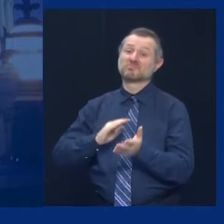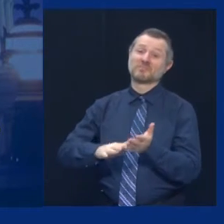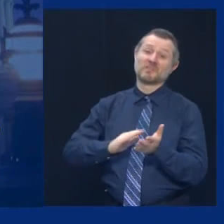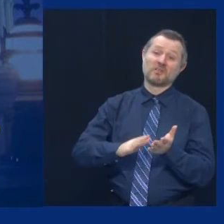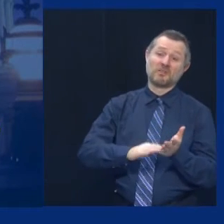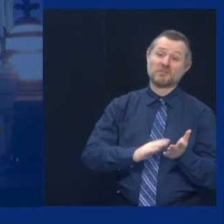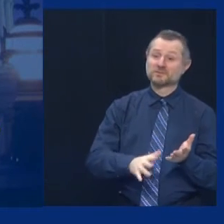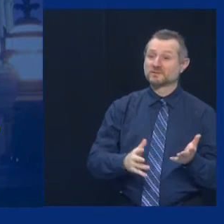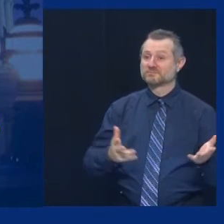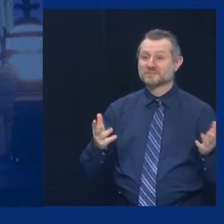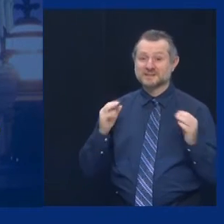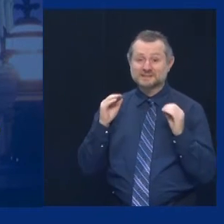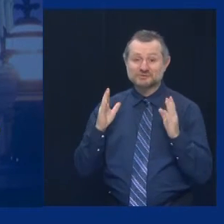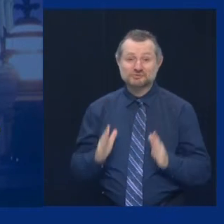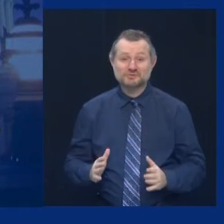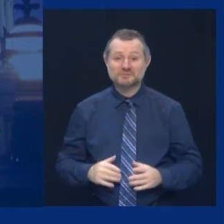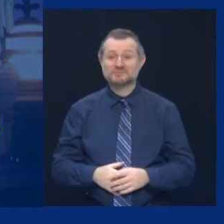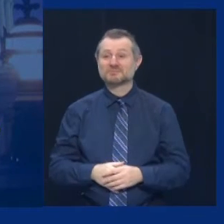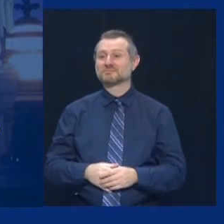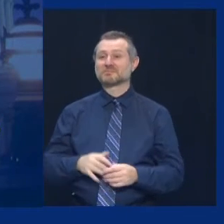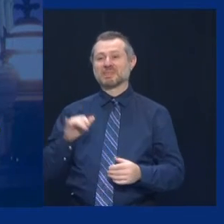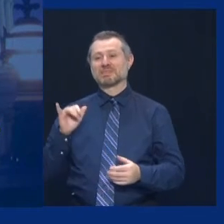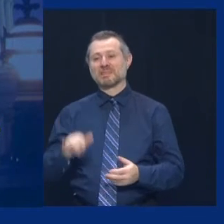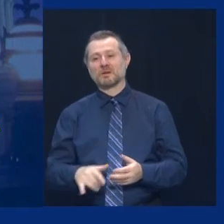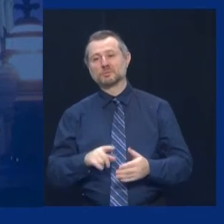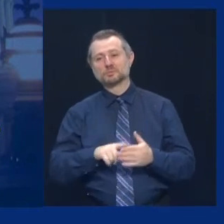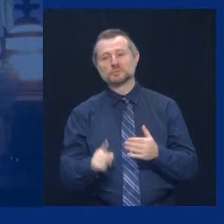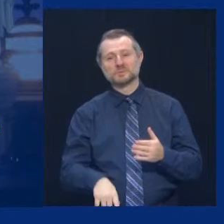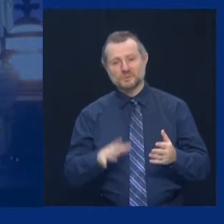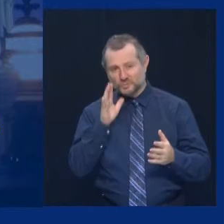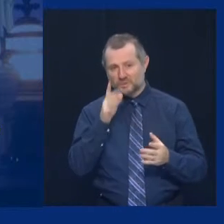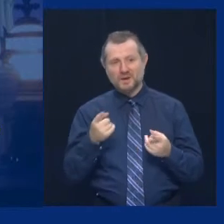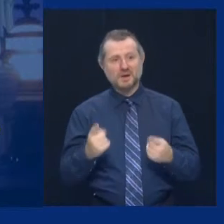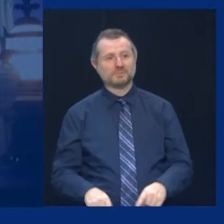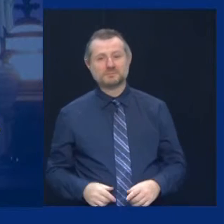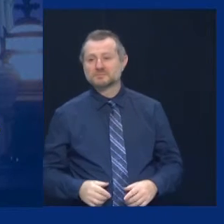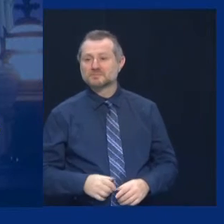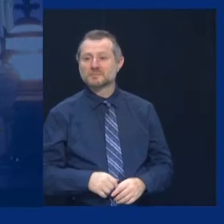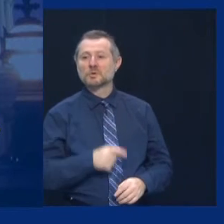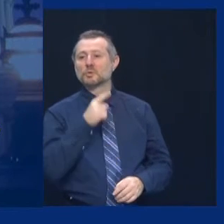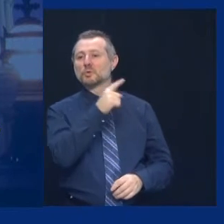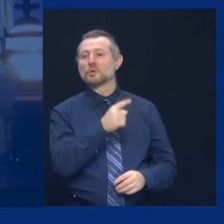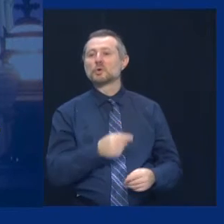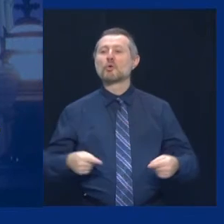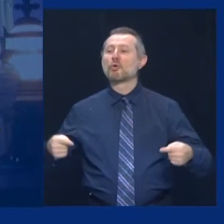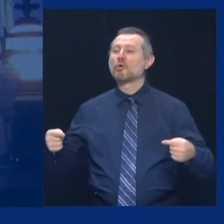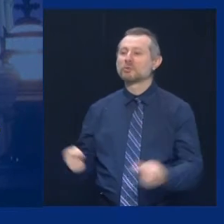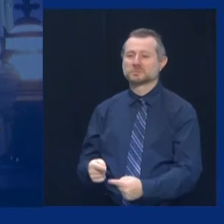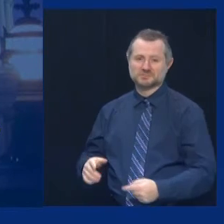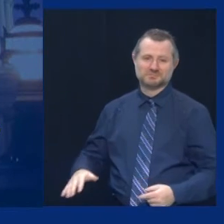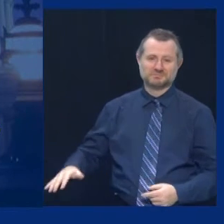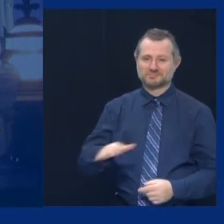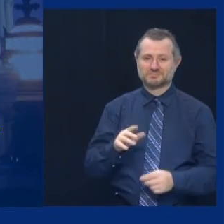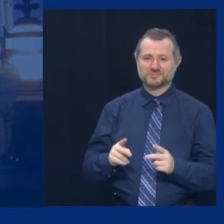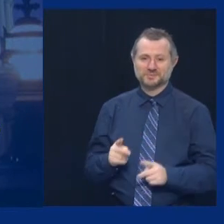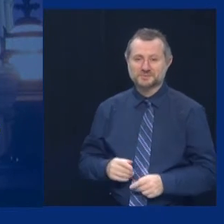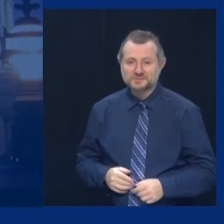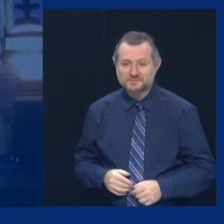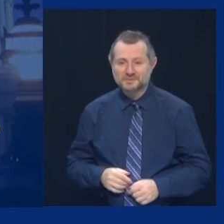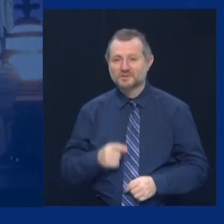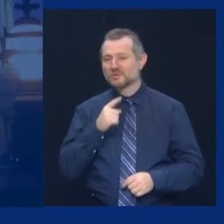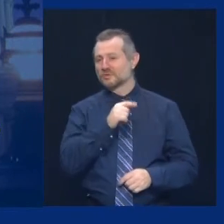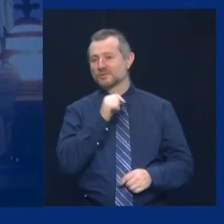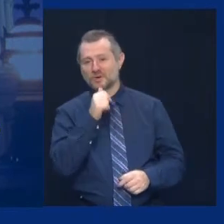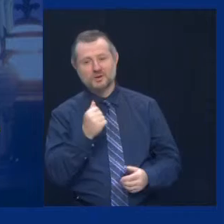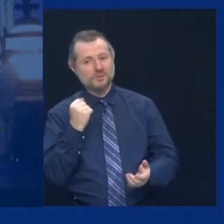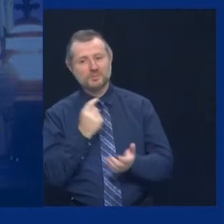firefighters, and they lay off teachers. That's what happens. You hurt people. When you don't fund the